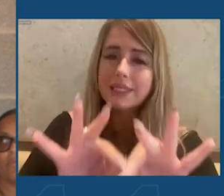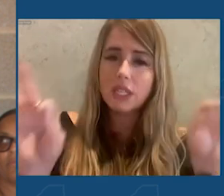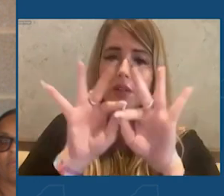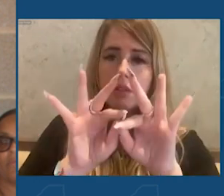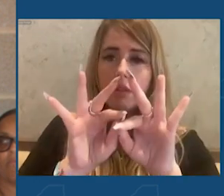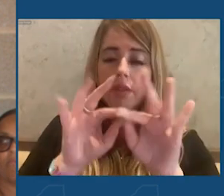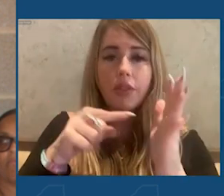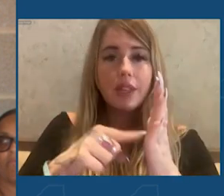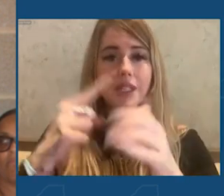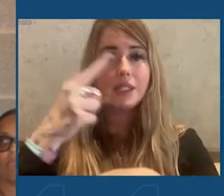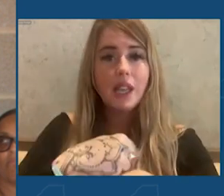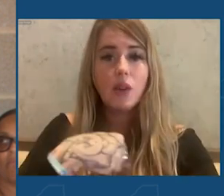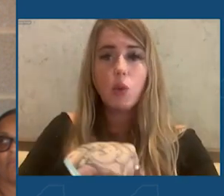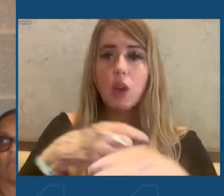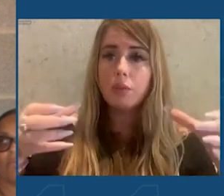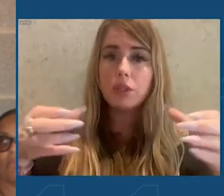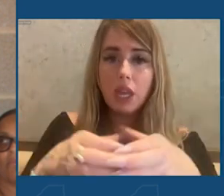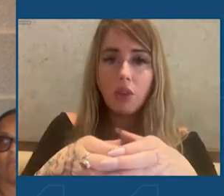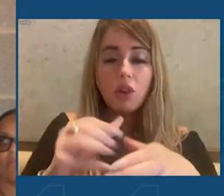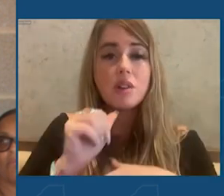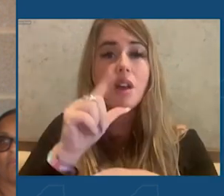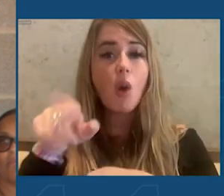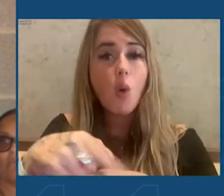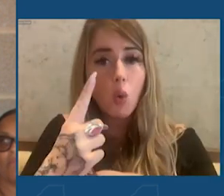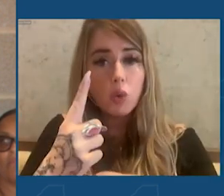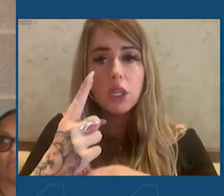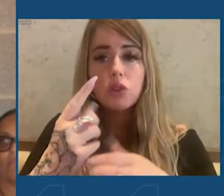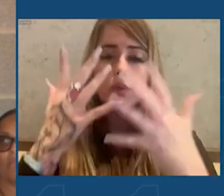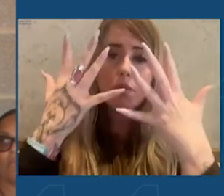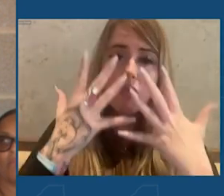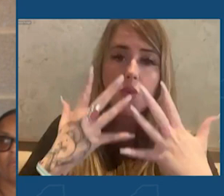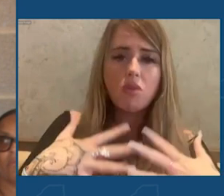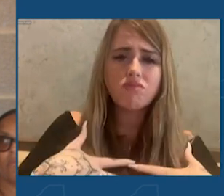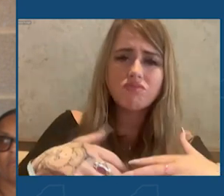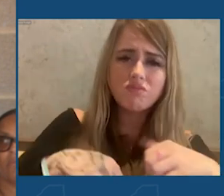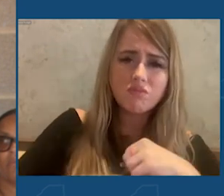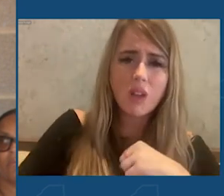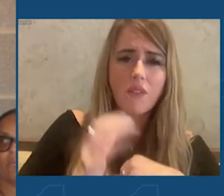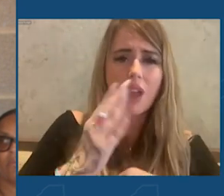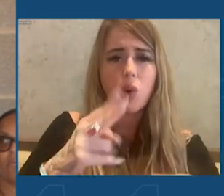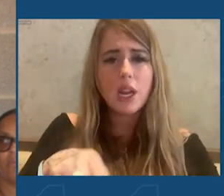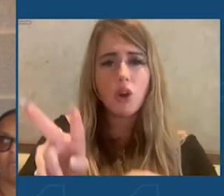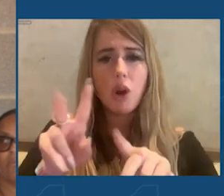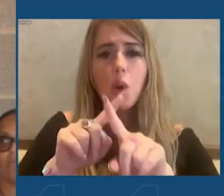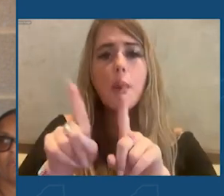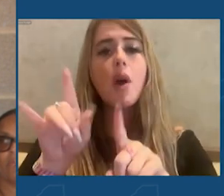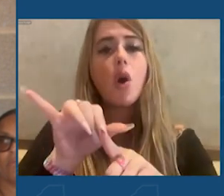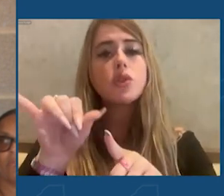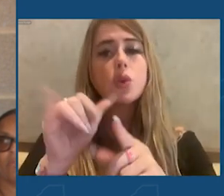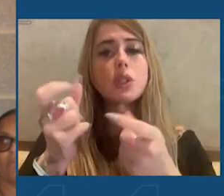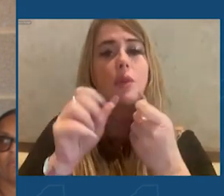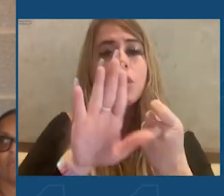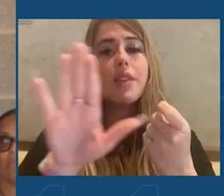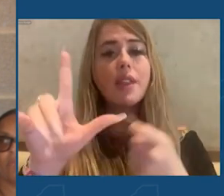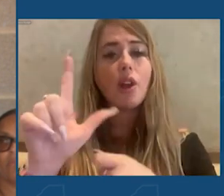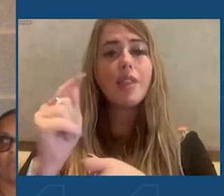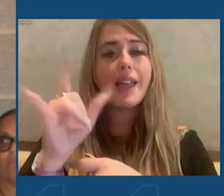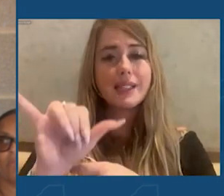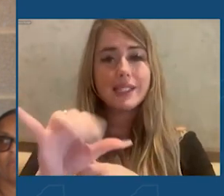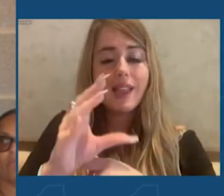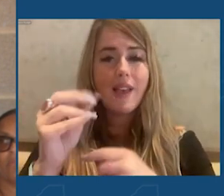together, not only to mourn the loss of our heroes, but to celebrate their legacy and the values they fought to